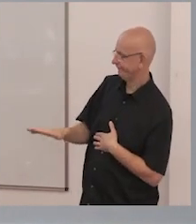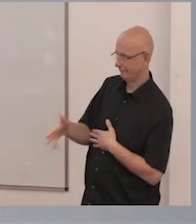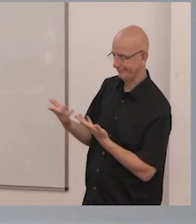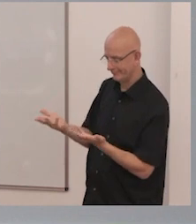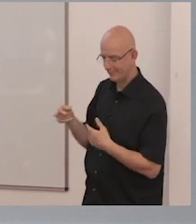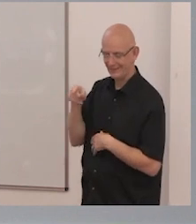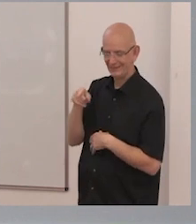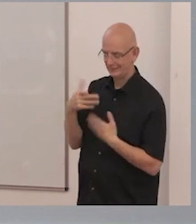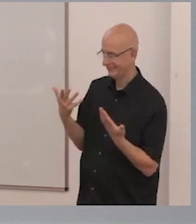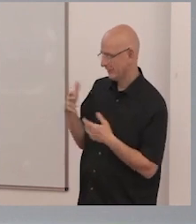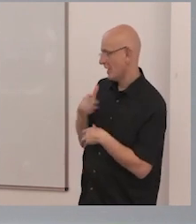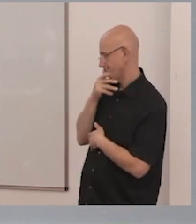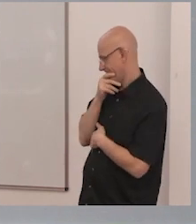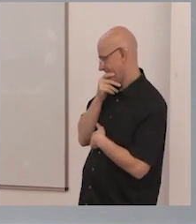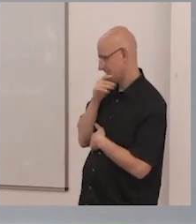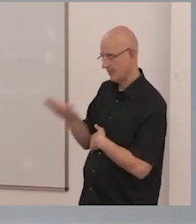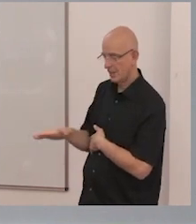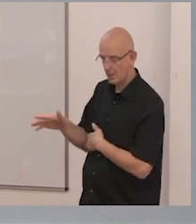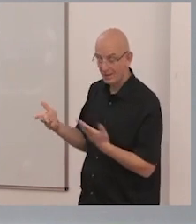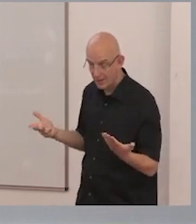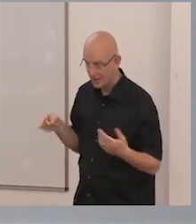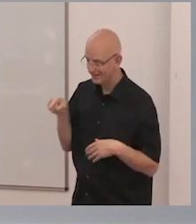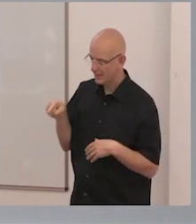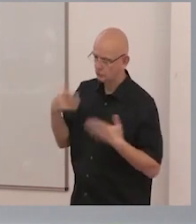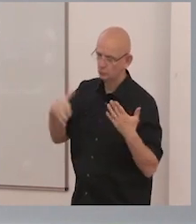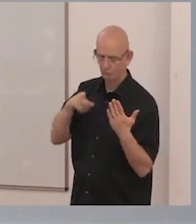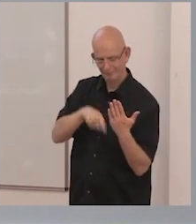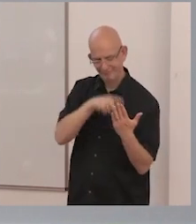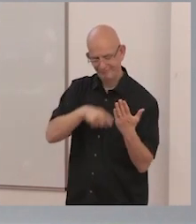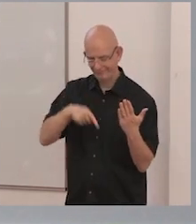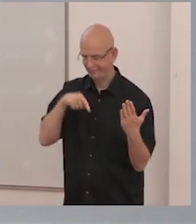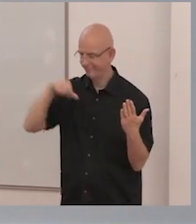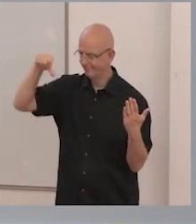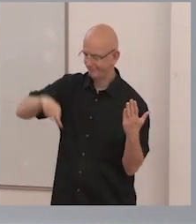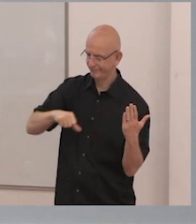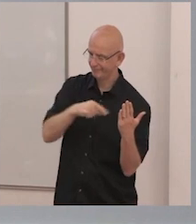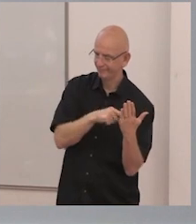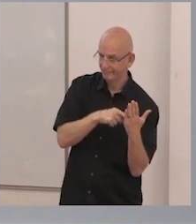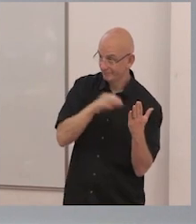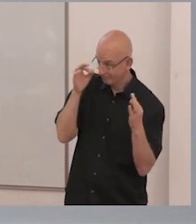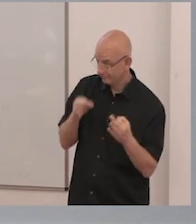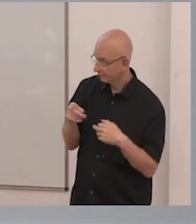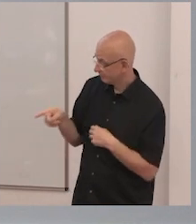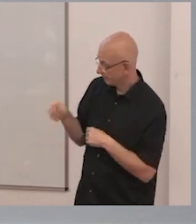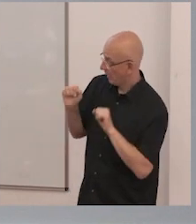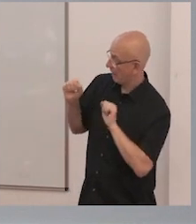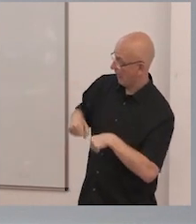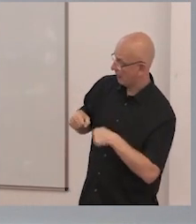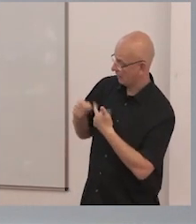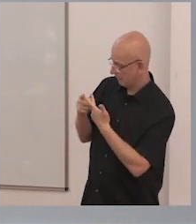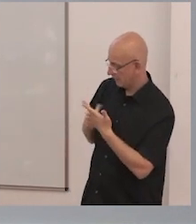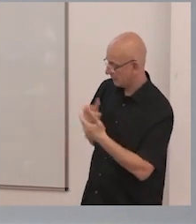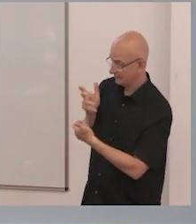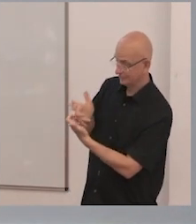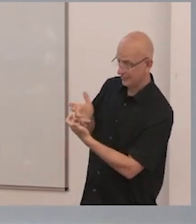requires the child to be capable of forming their own views. That can be an issue for children generally, but